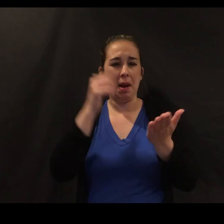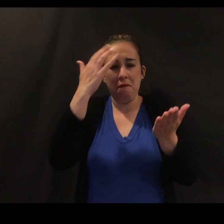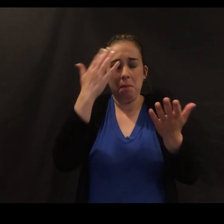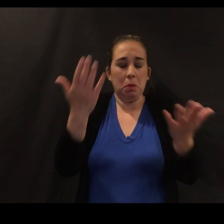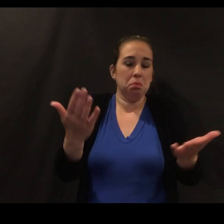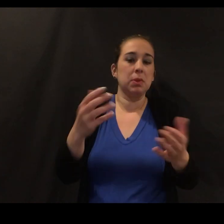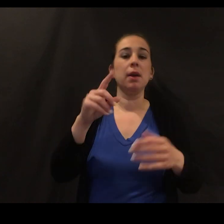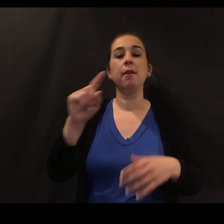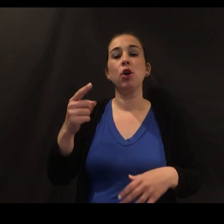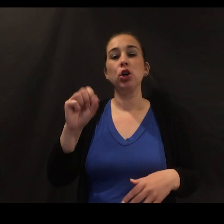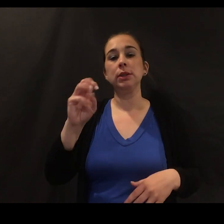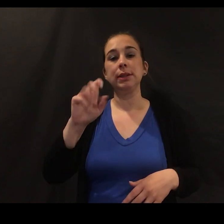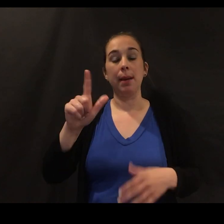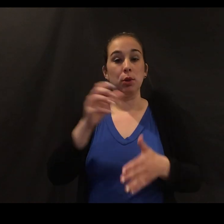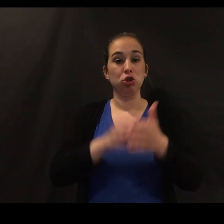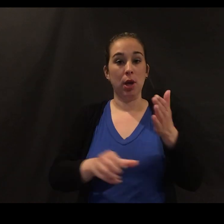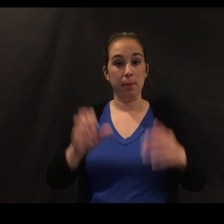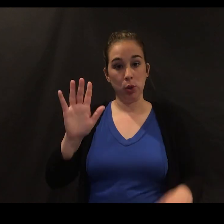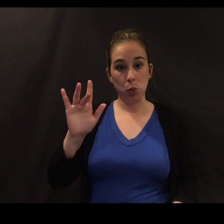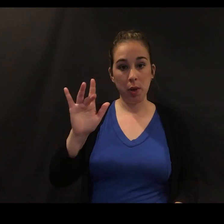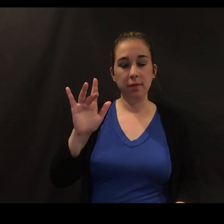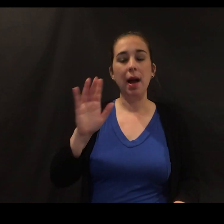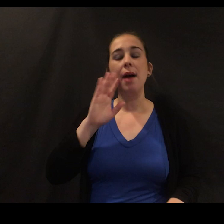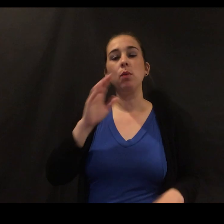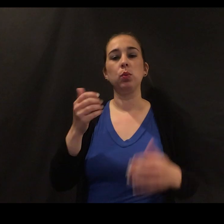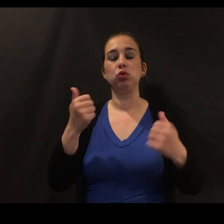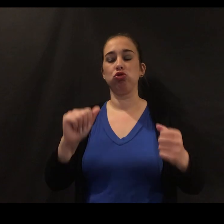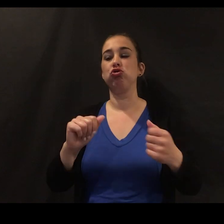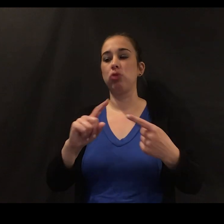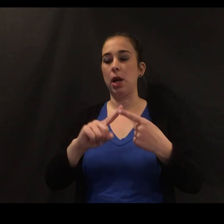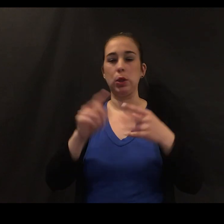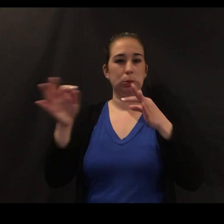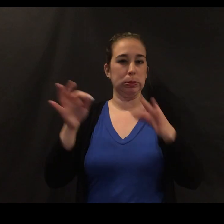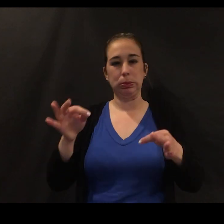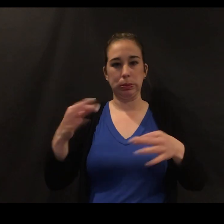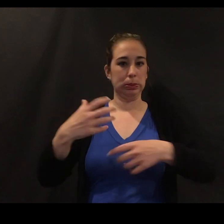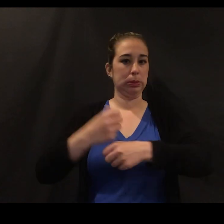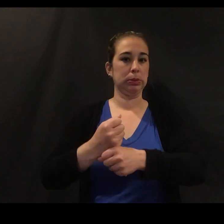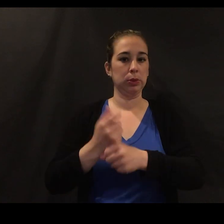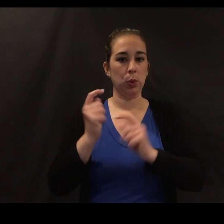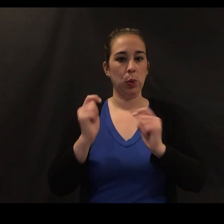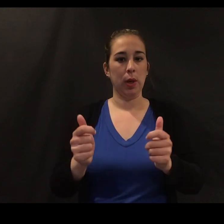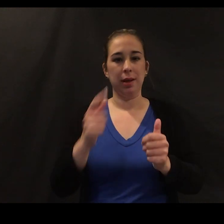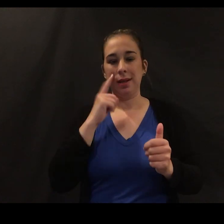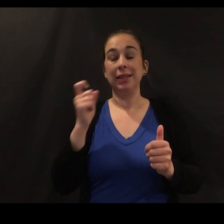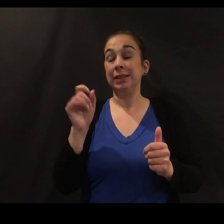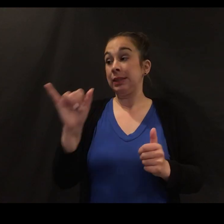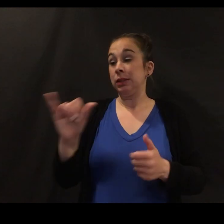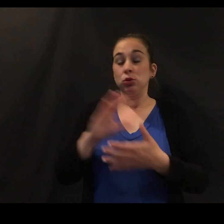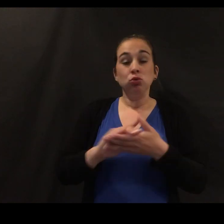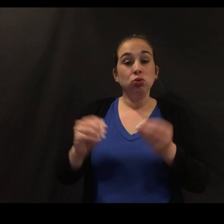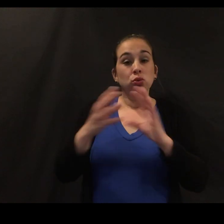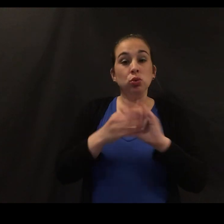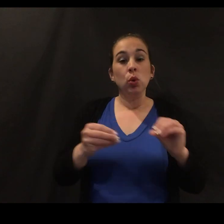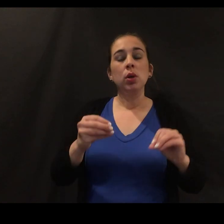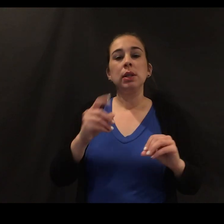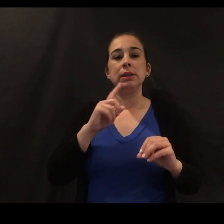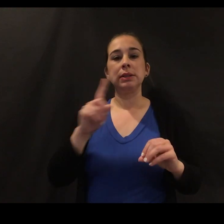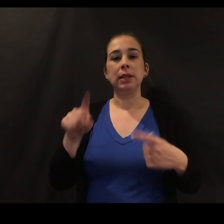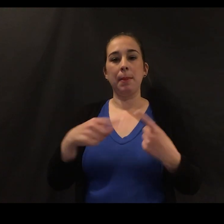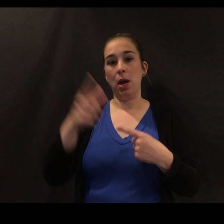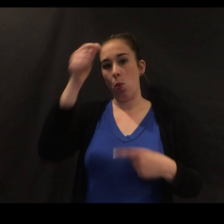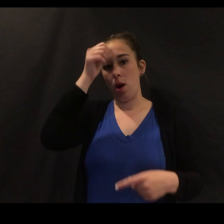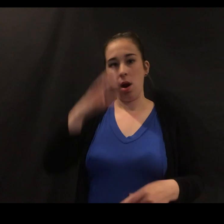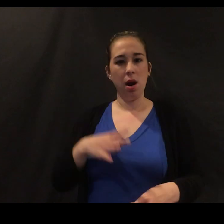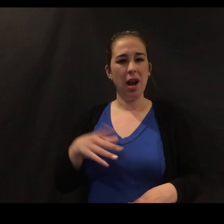1 Samuel chapter 25, and I'll try to tell it to you as quickly as I can because it's really a story about one guy that's not very